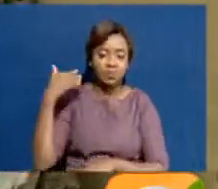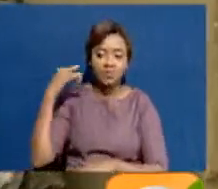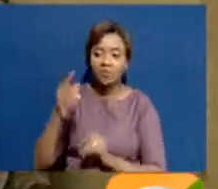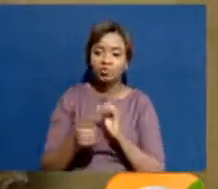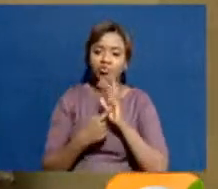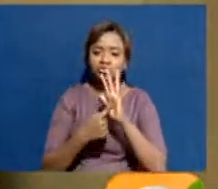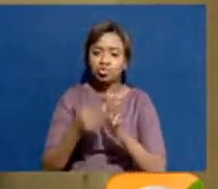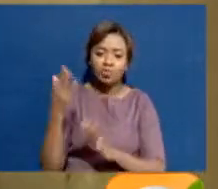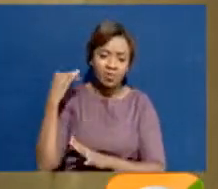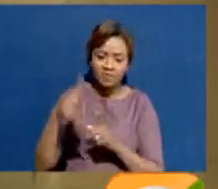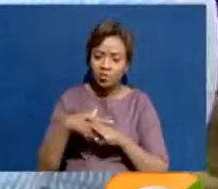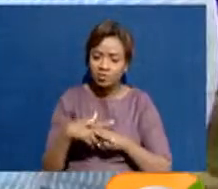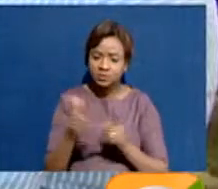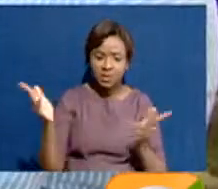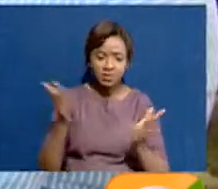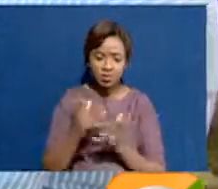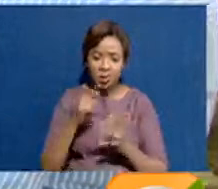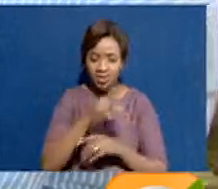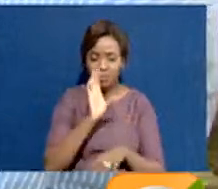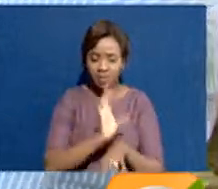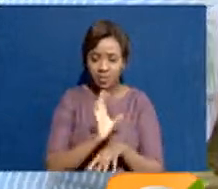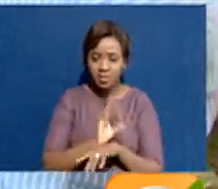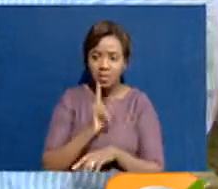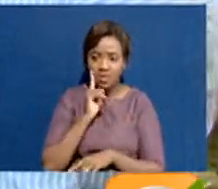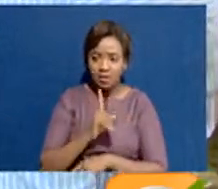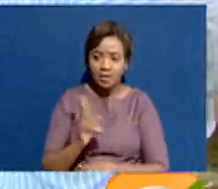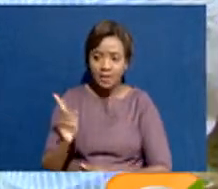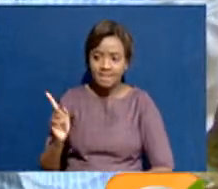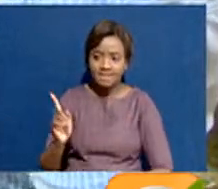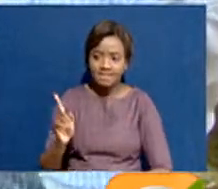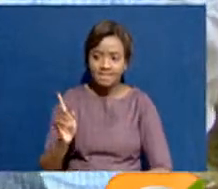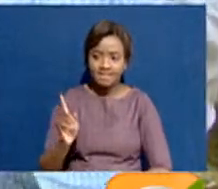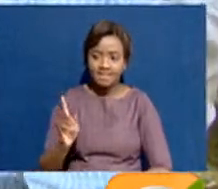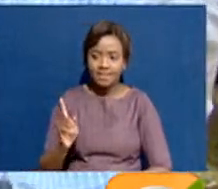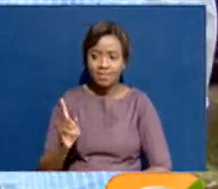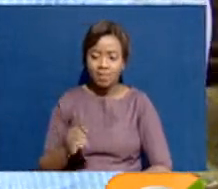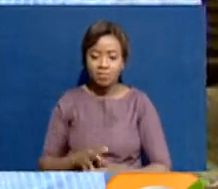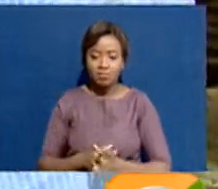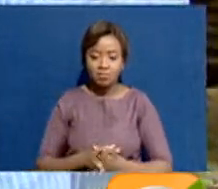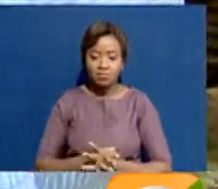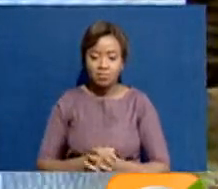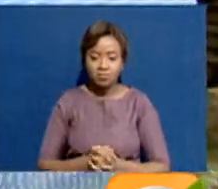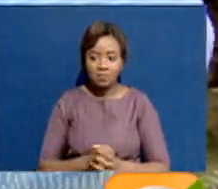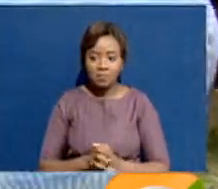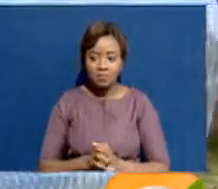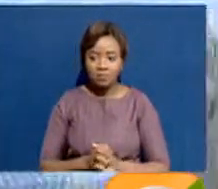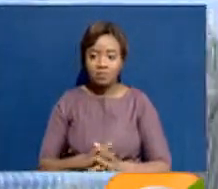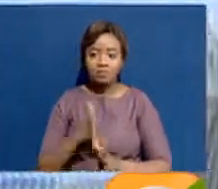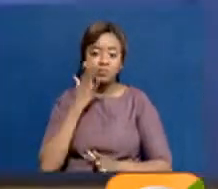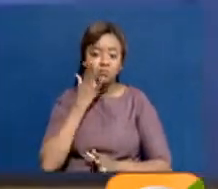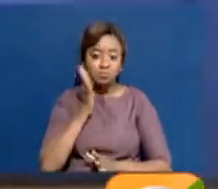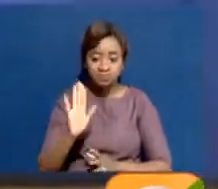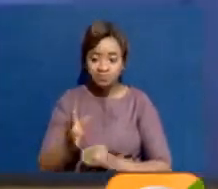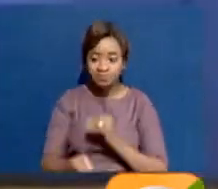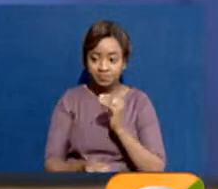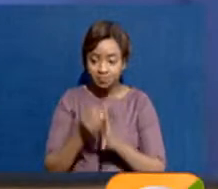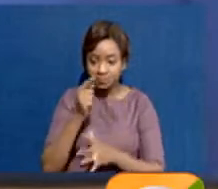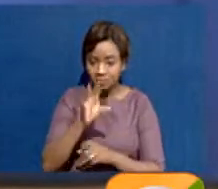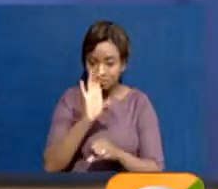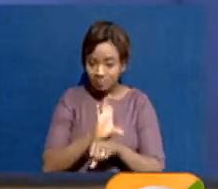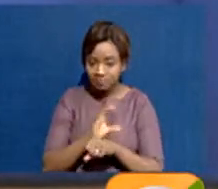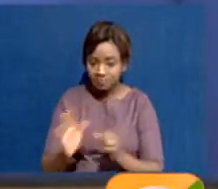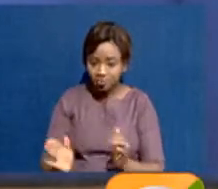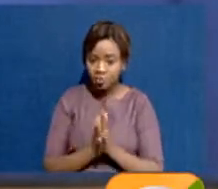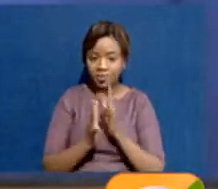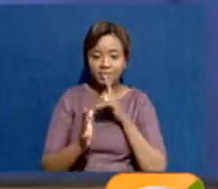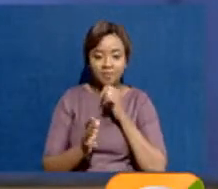church's humble roots in this compound in Kisumu Ndogo, Malindi town. He says his mother founded the church alongside Paul